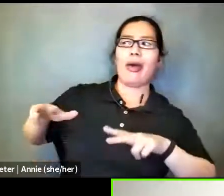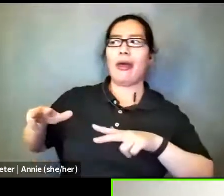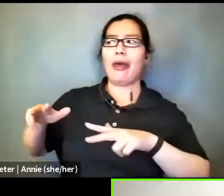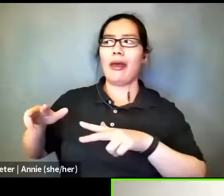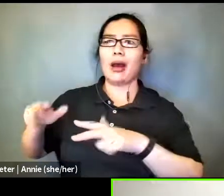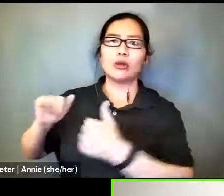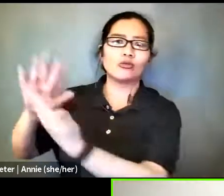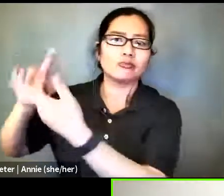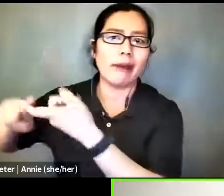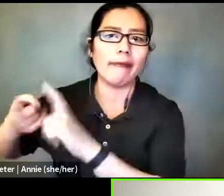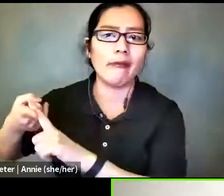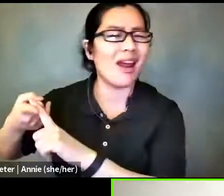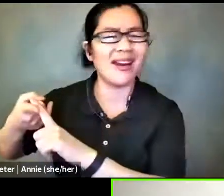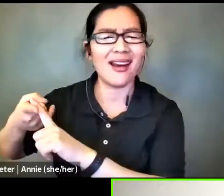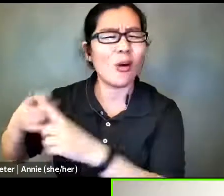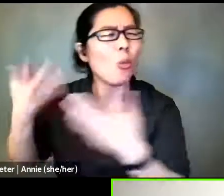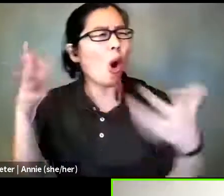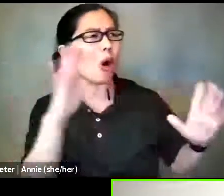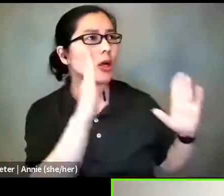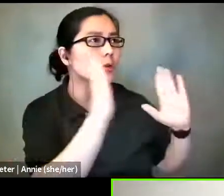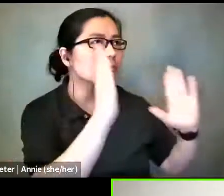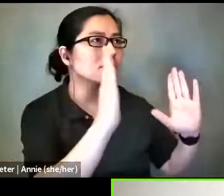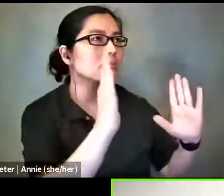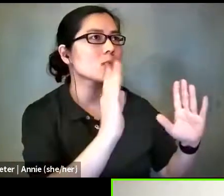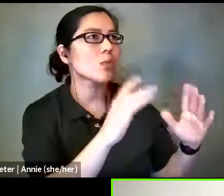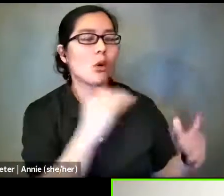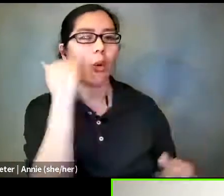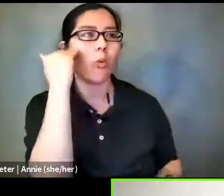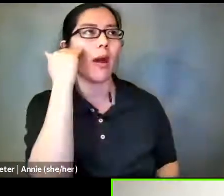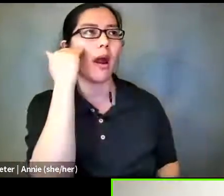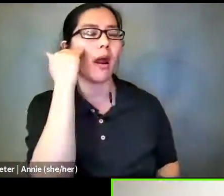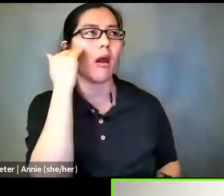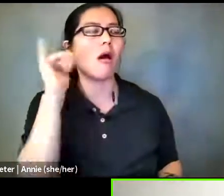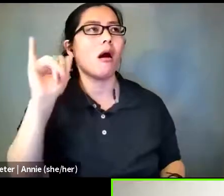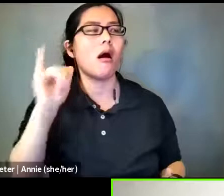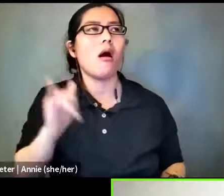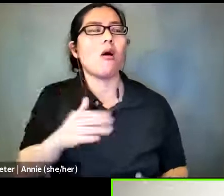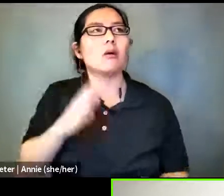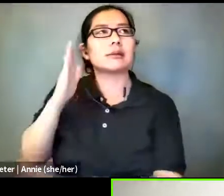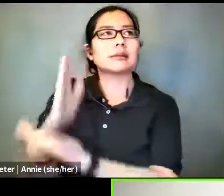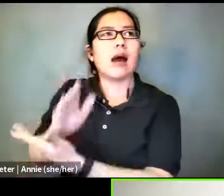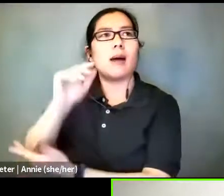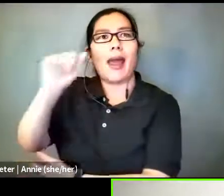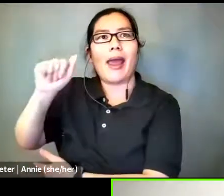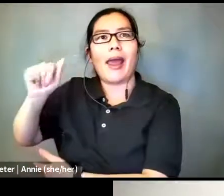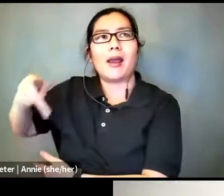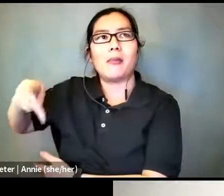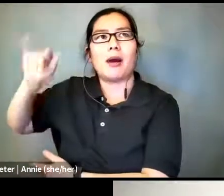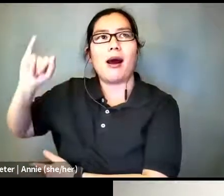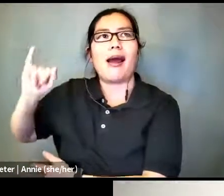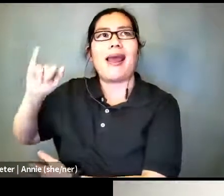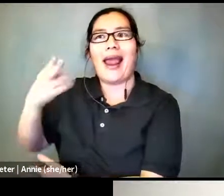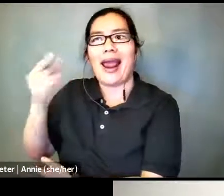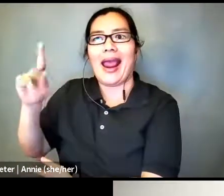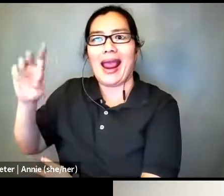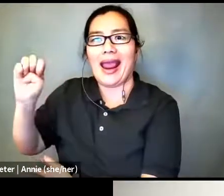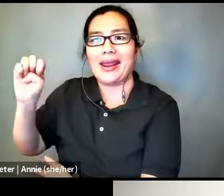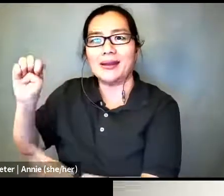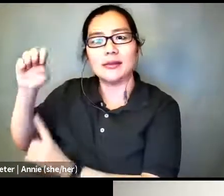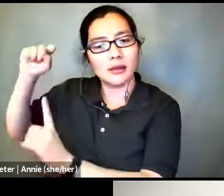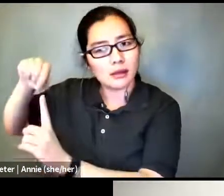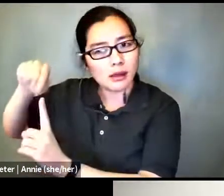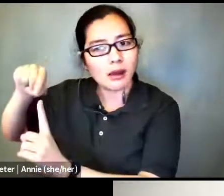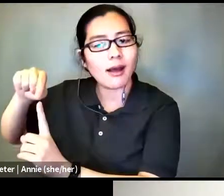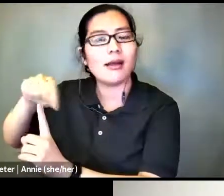already be plugged in and know that Stop AAPI Hate has been a thing for